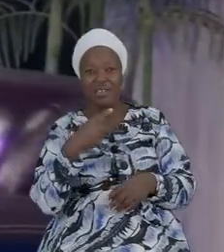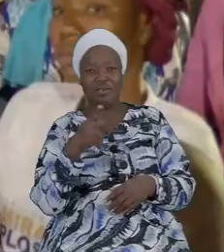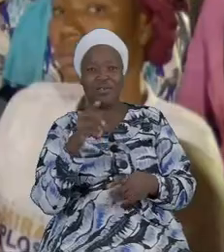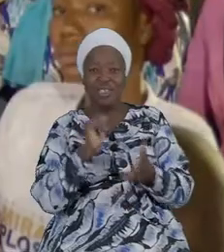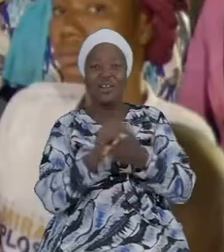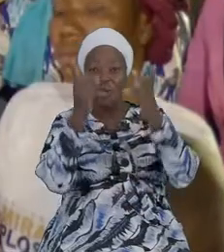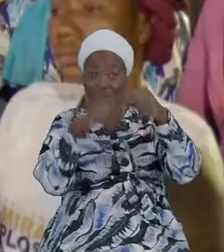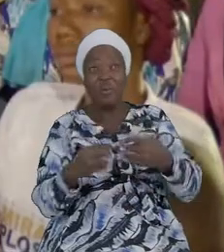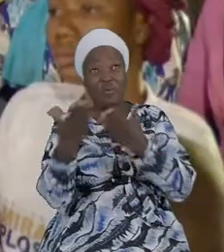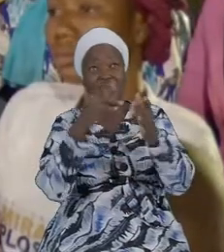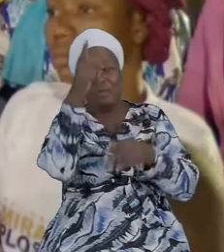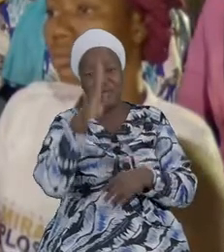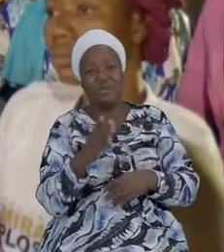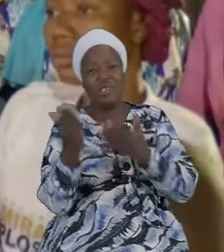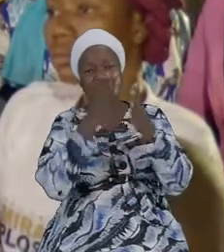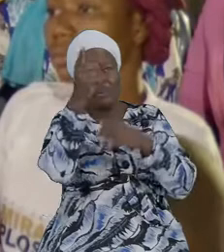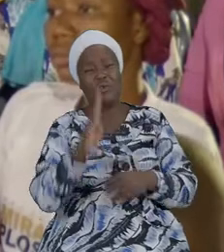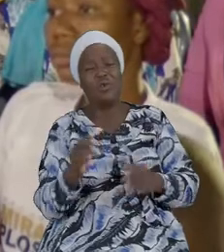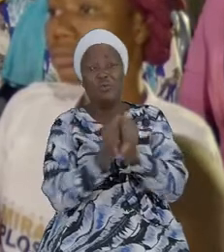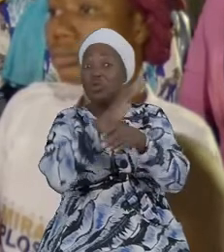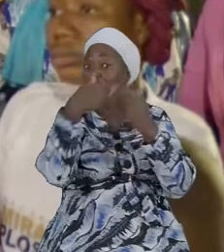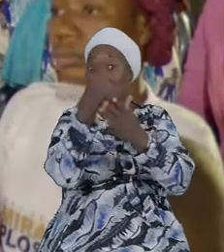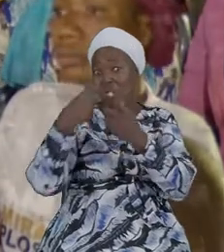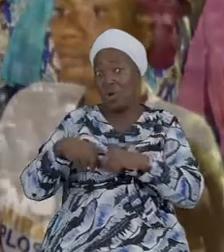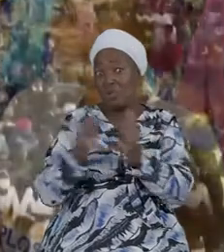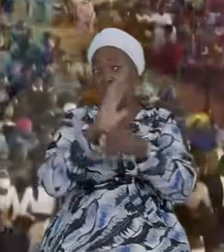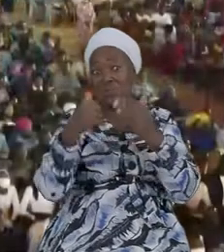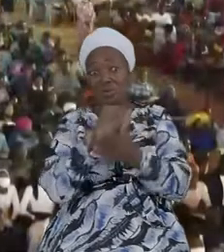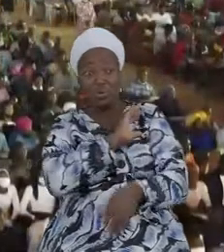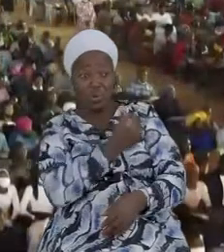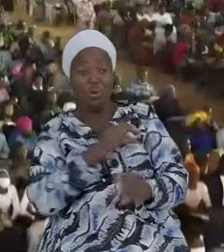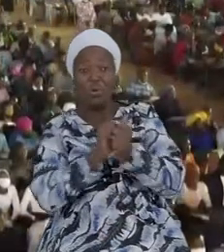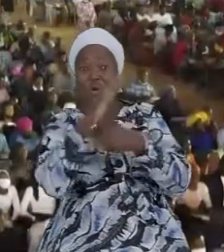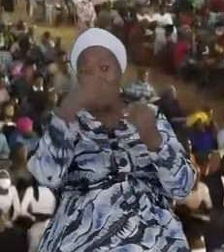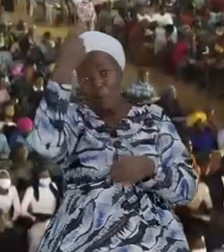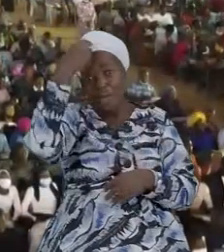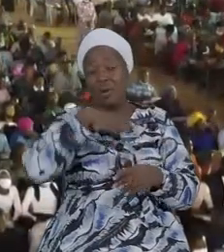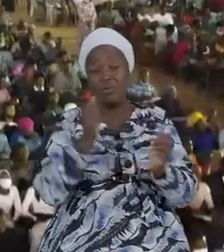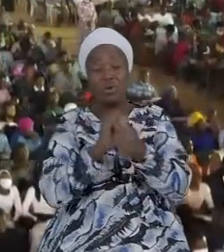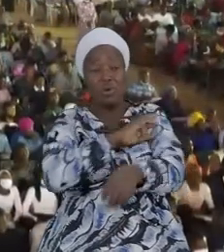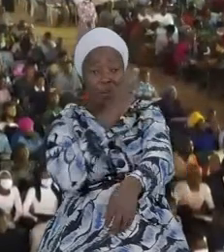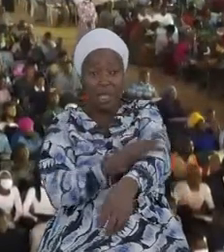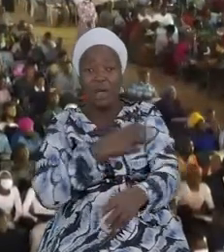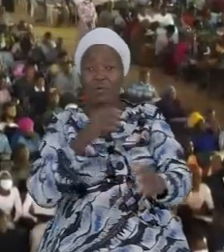serve God. Serve God with all your heart, all your soul, and all your mind. Whether people are there or not to praise